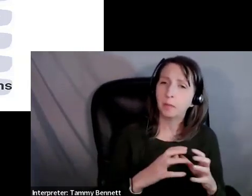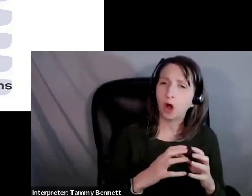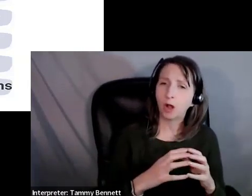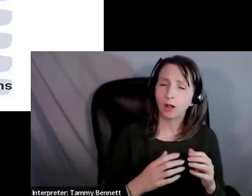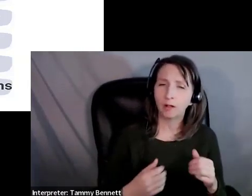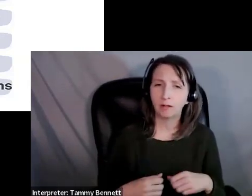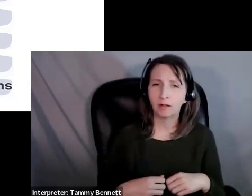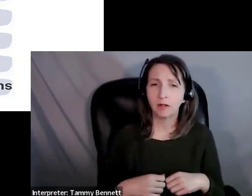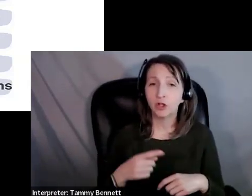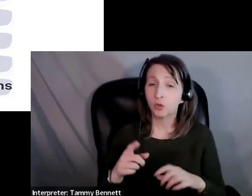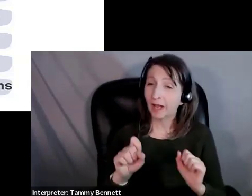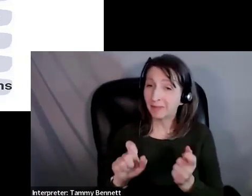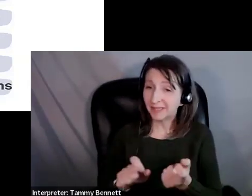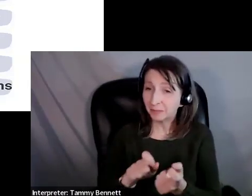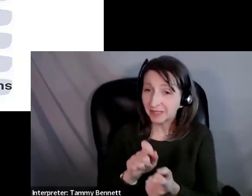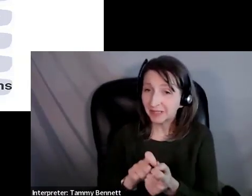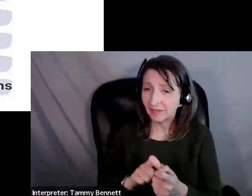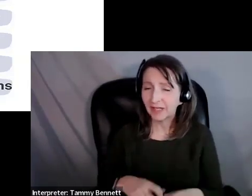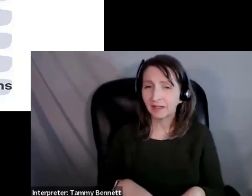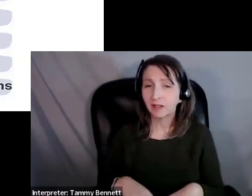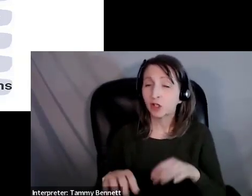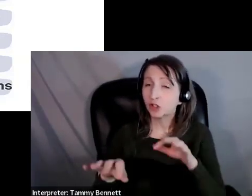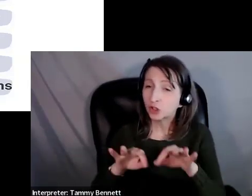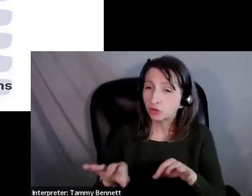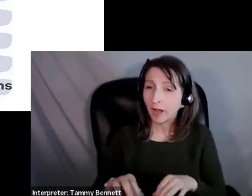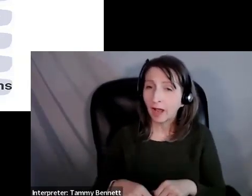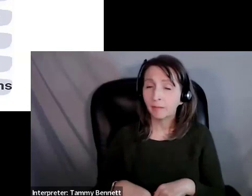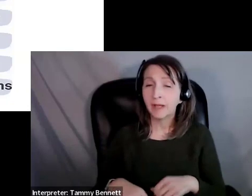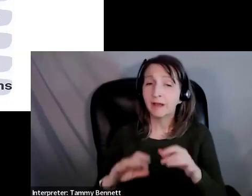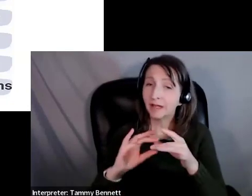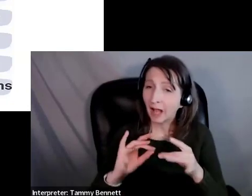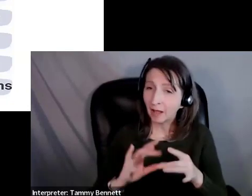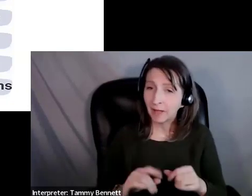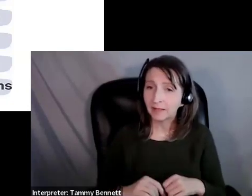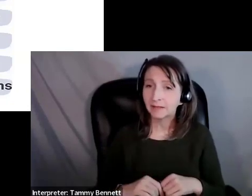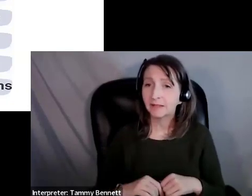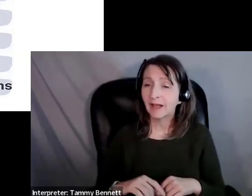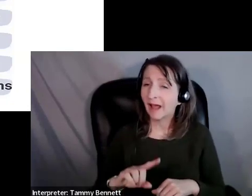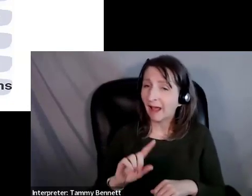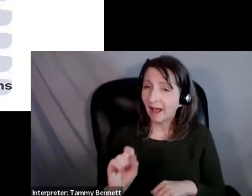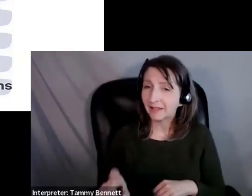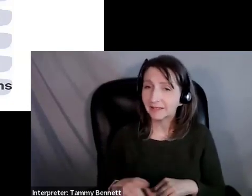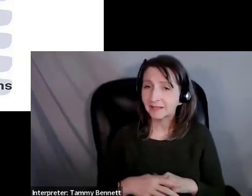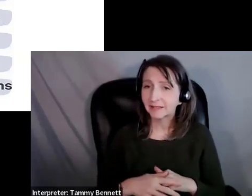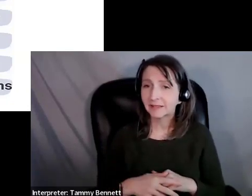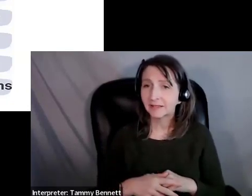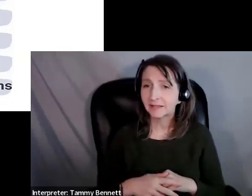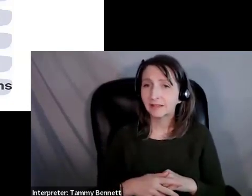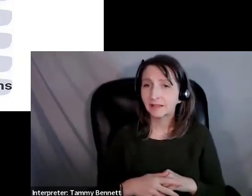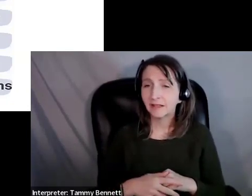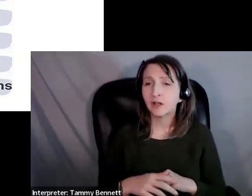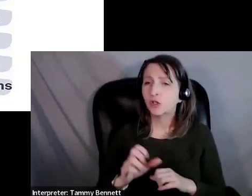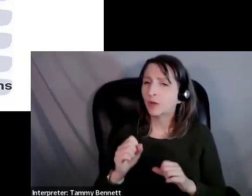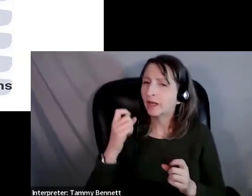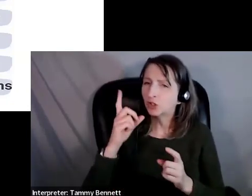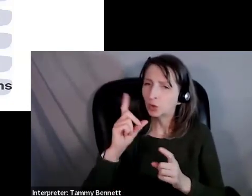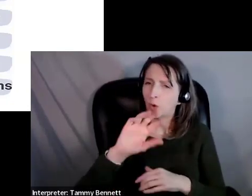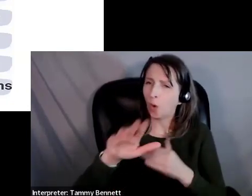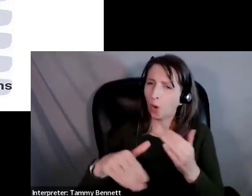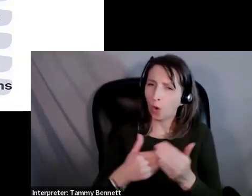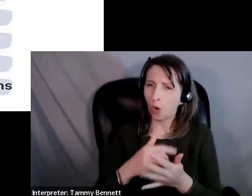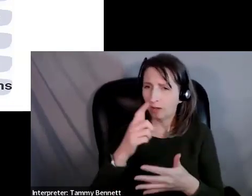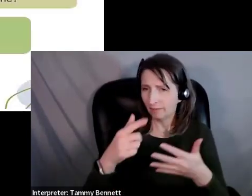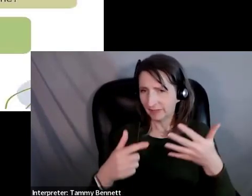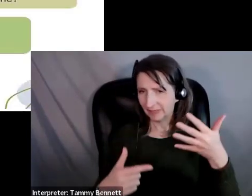describe, you can comment, you can ask questions. You don't always, you know, you don't always have to be asking questions or commenting. can think of all of these together.